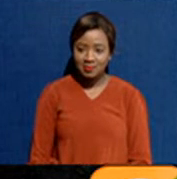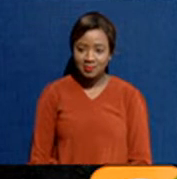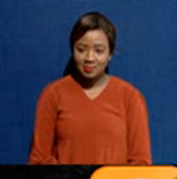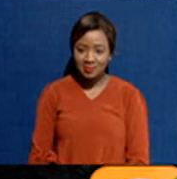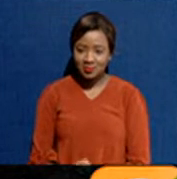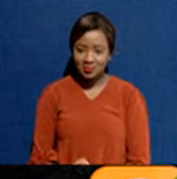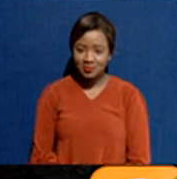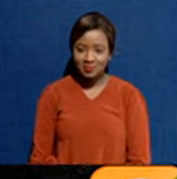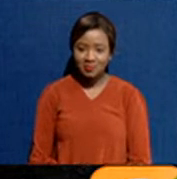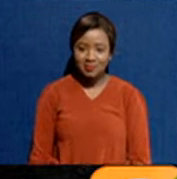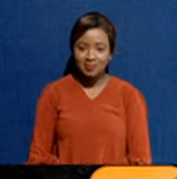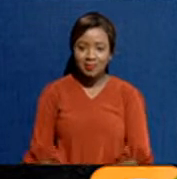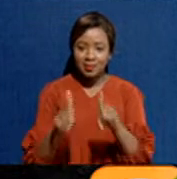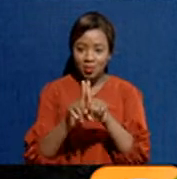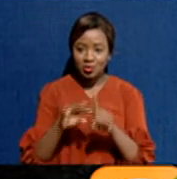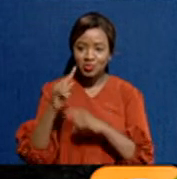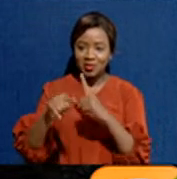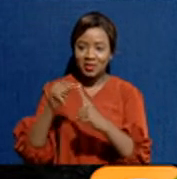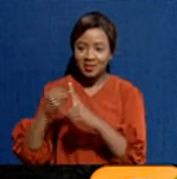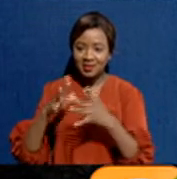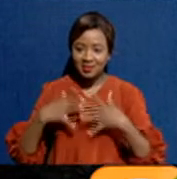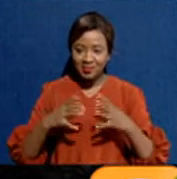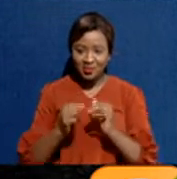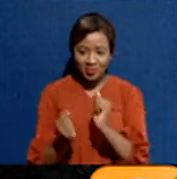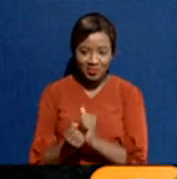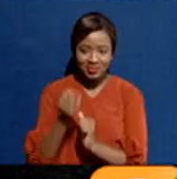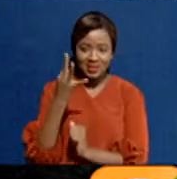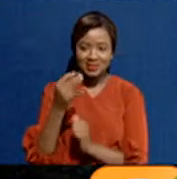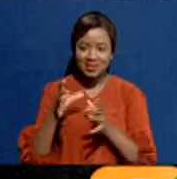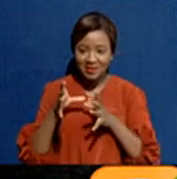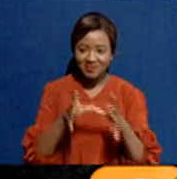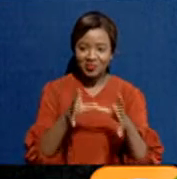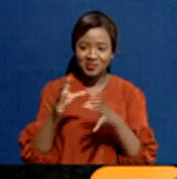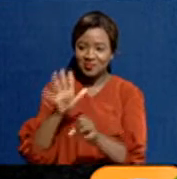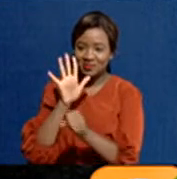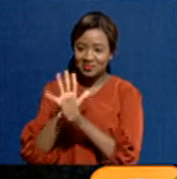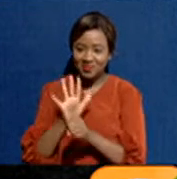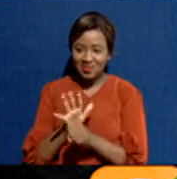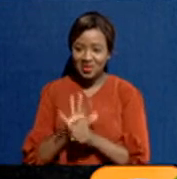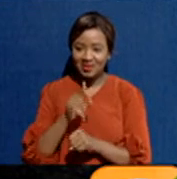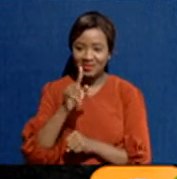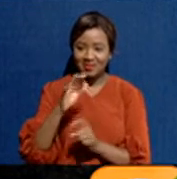Tokyo's subway network, killing 13 people and causing thousands of others